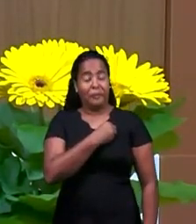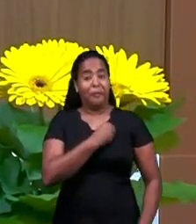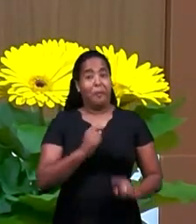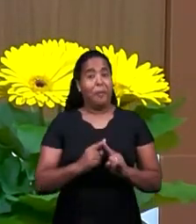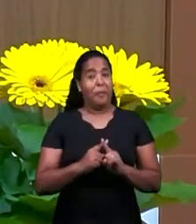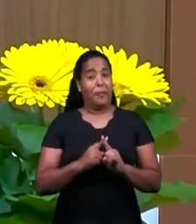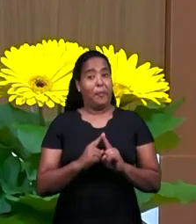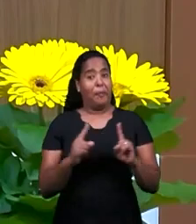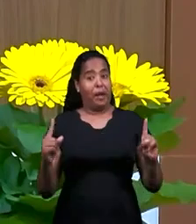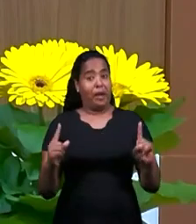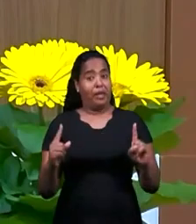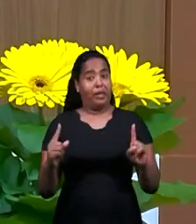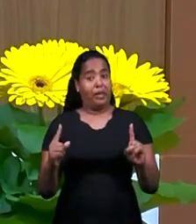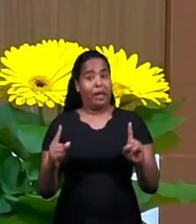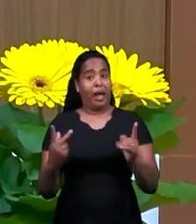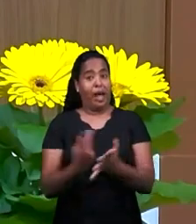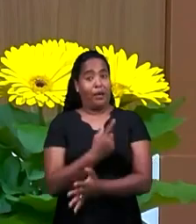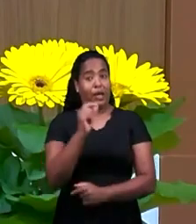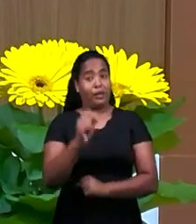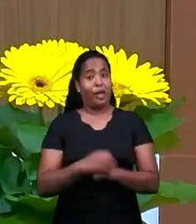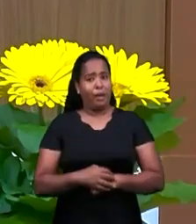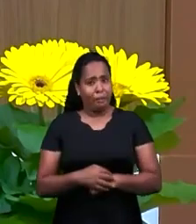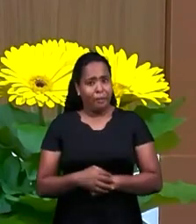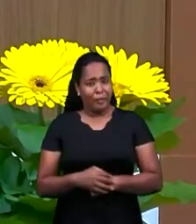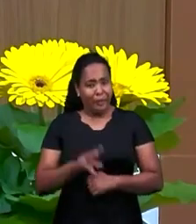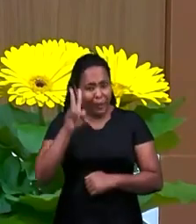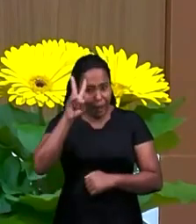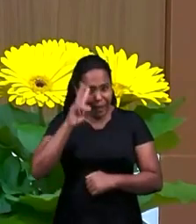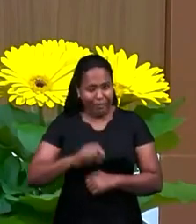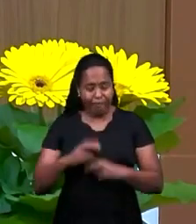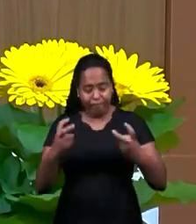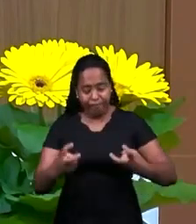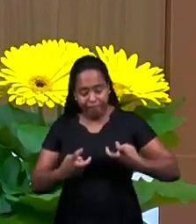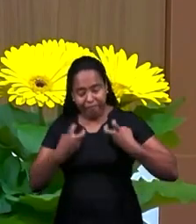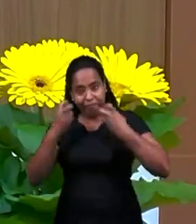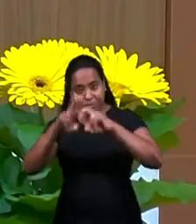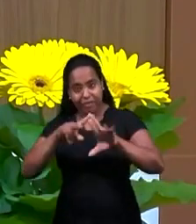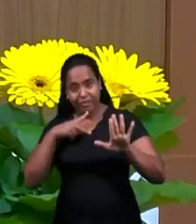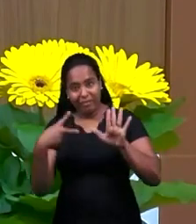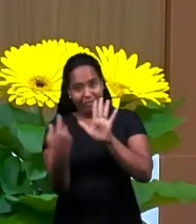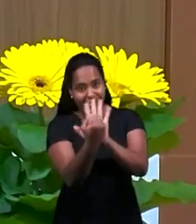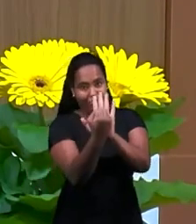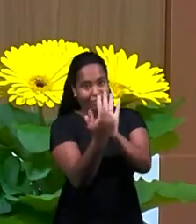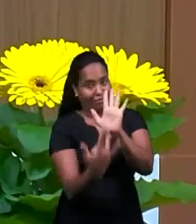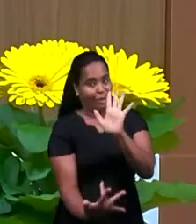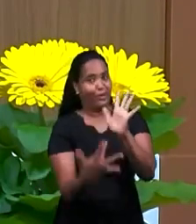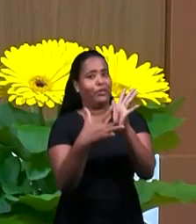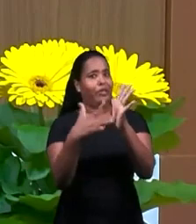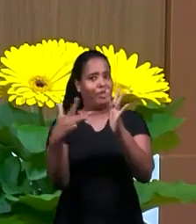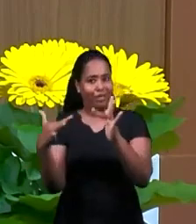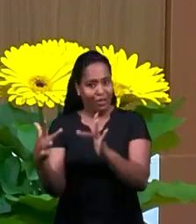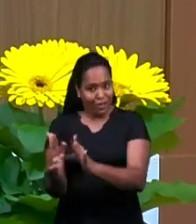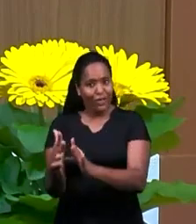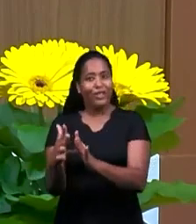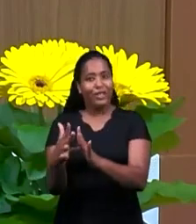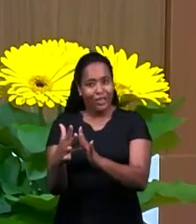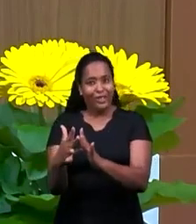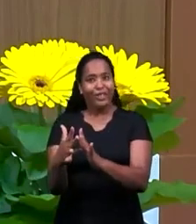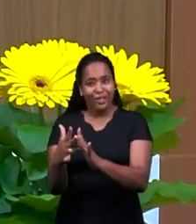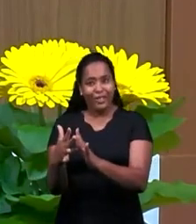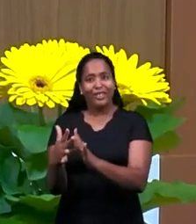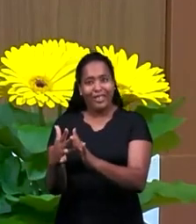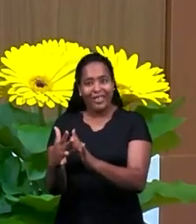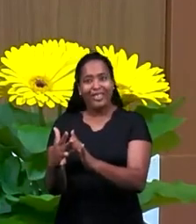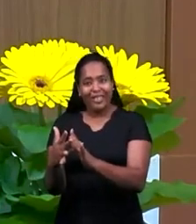now is pleading for the blood of Jesus. He enters in the Holy of Holies, pleading for the blood of Jesus. He no